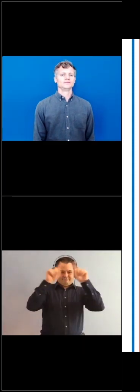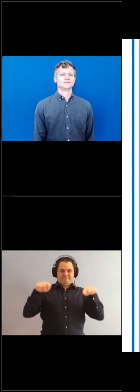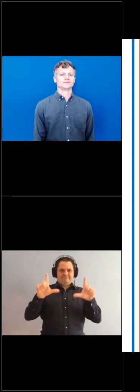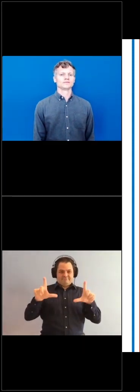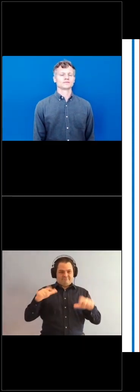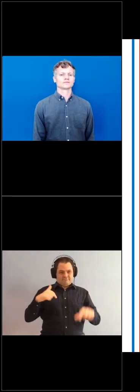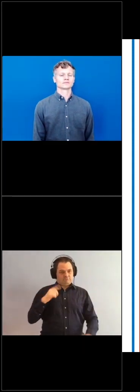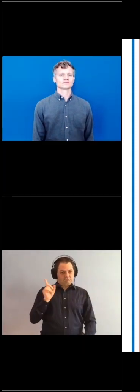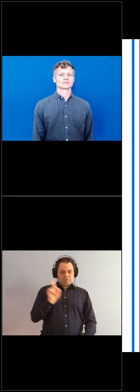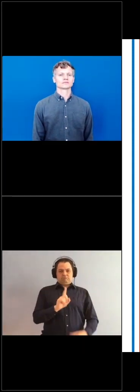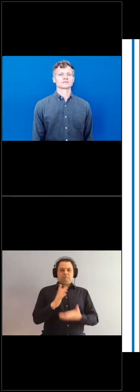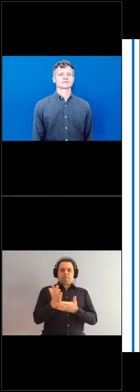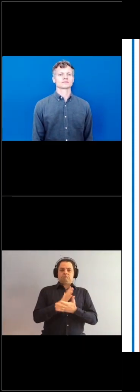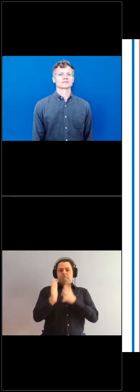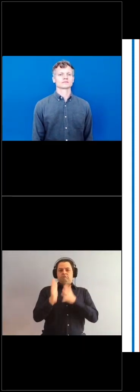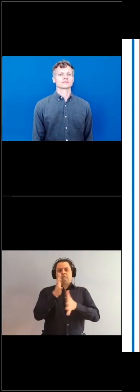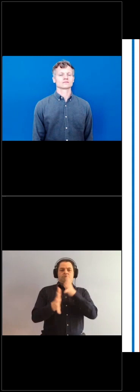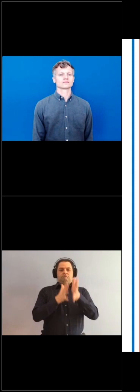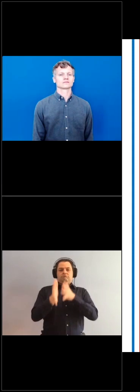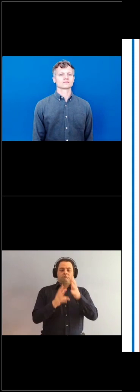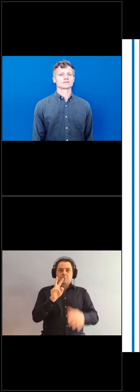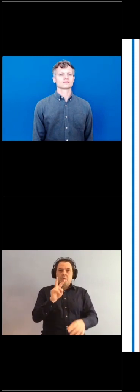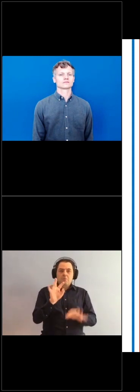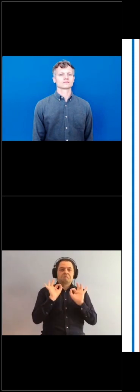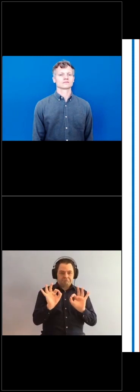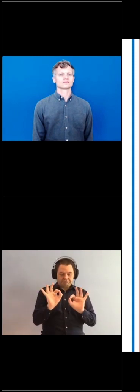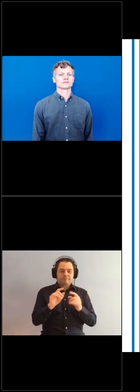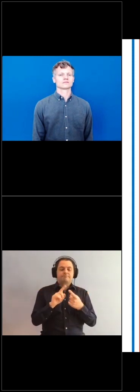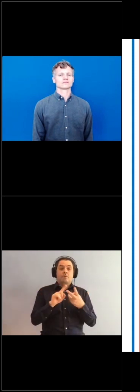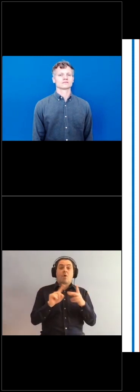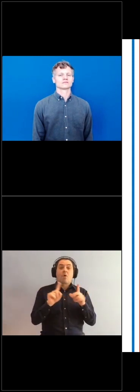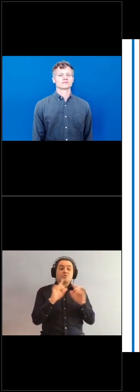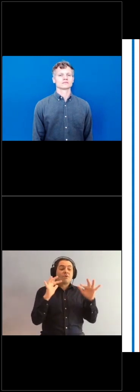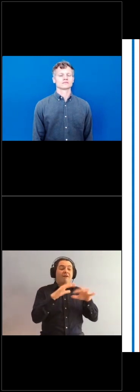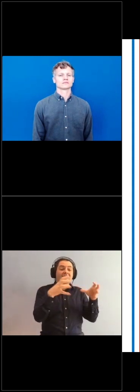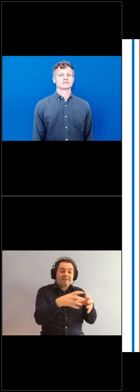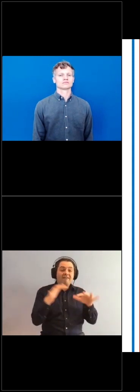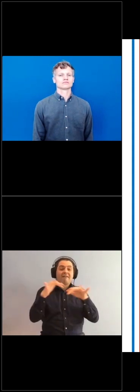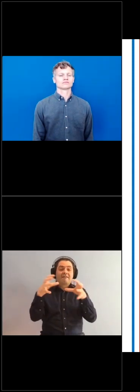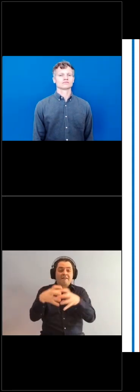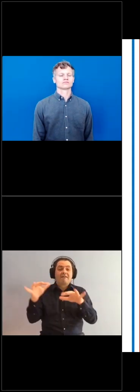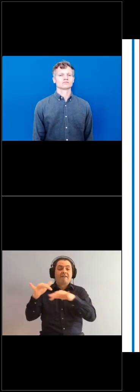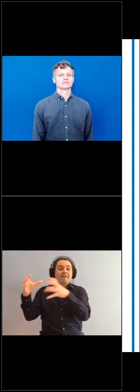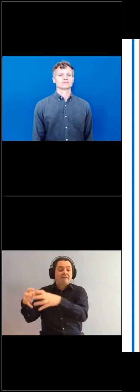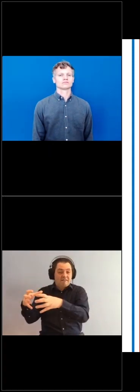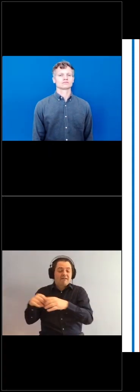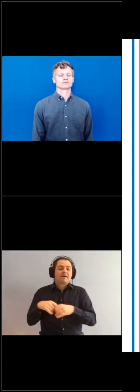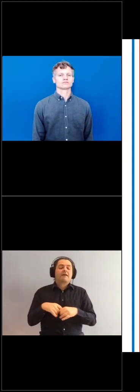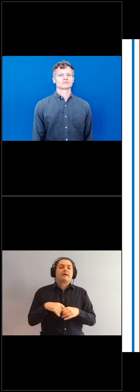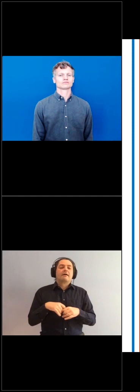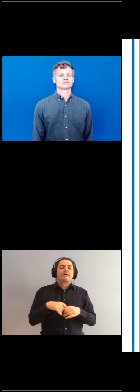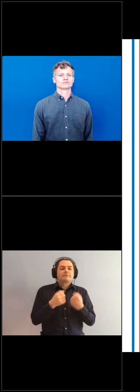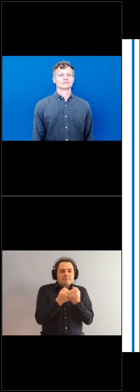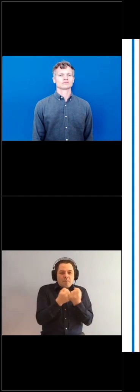also asking to the clusters and forums of humanitarian actors to